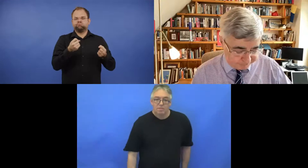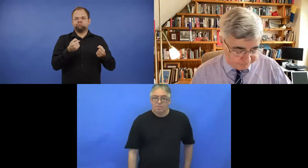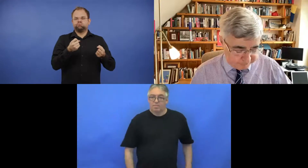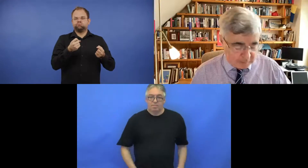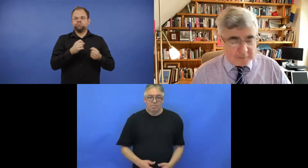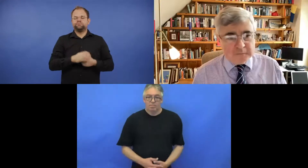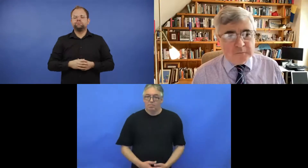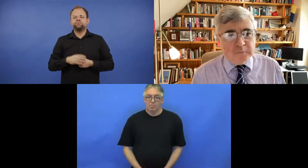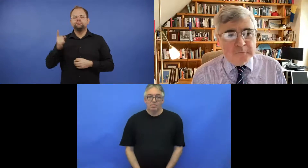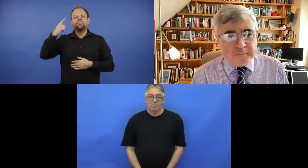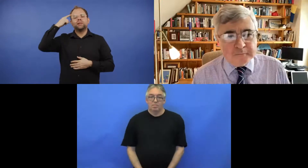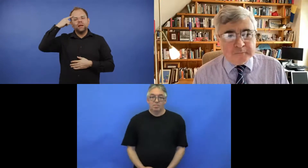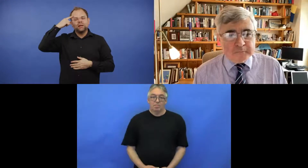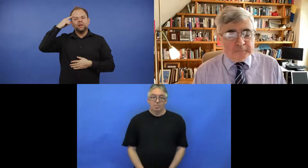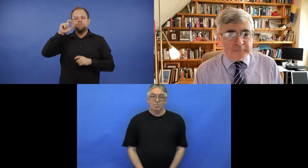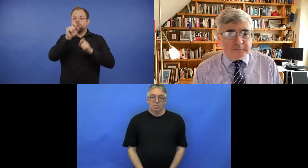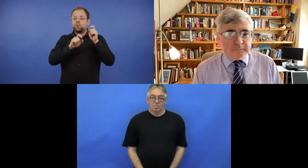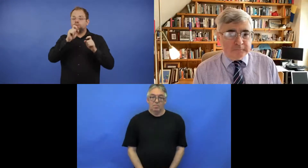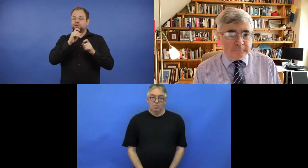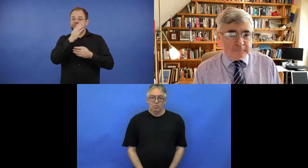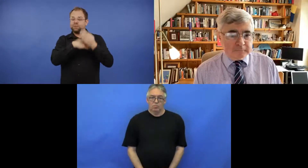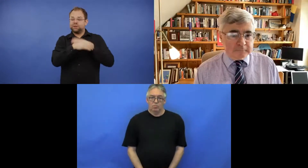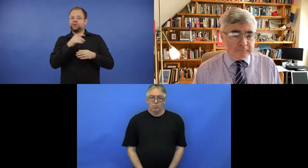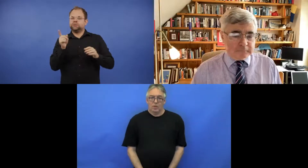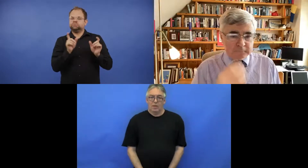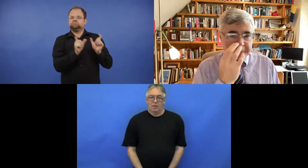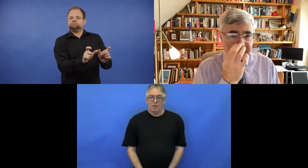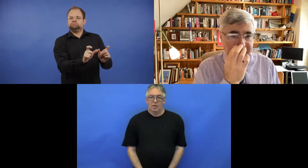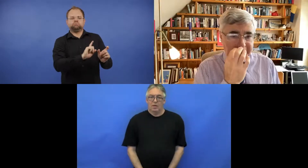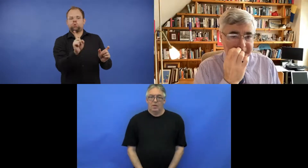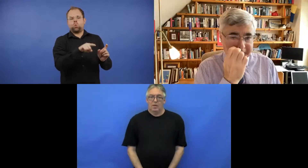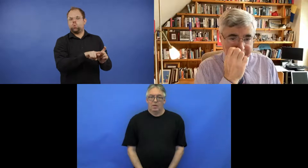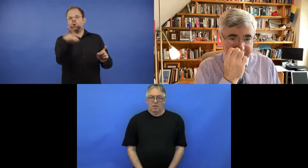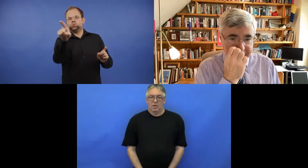have been calling, especially after the aggression that happened in 2014,